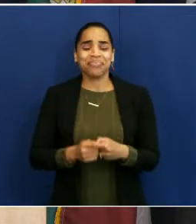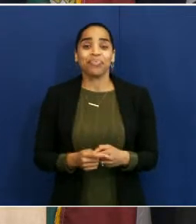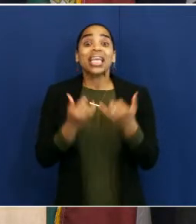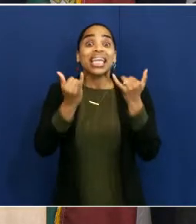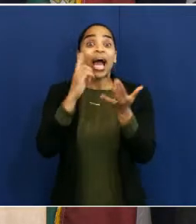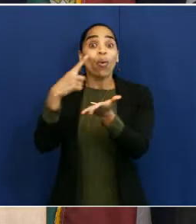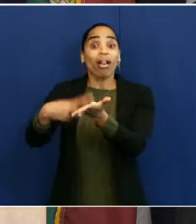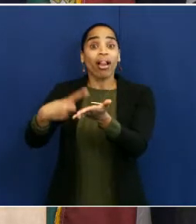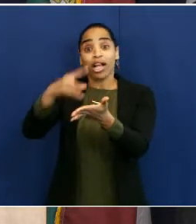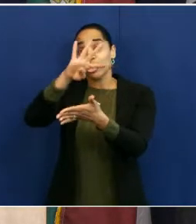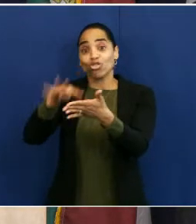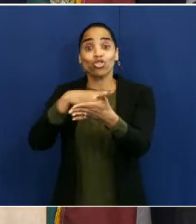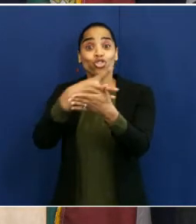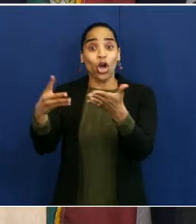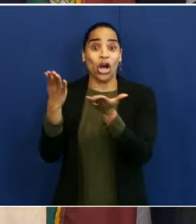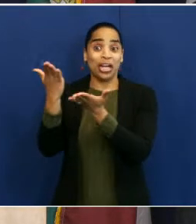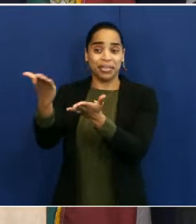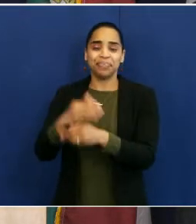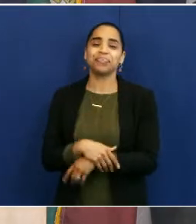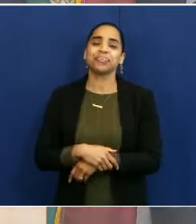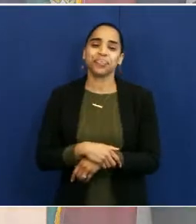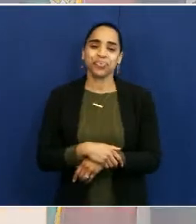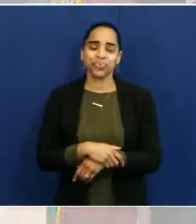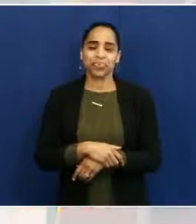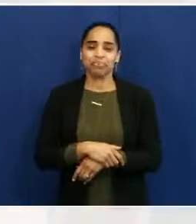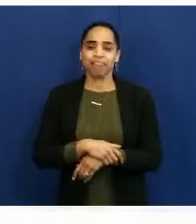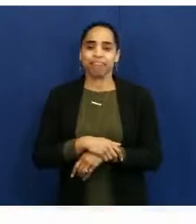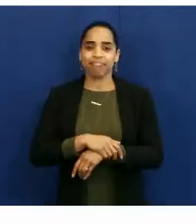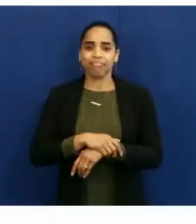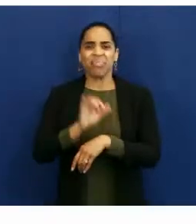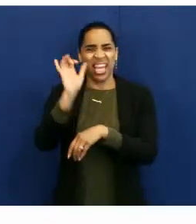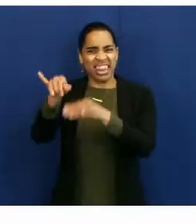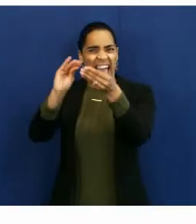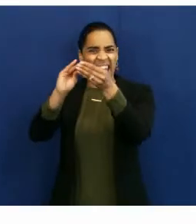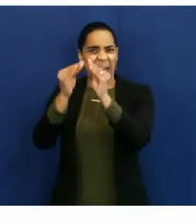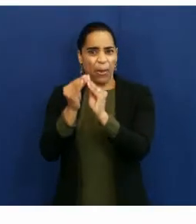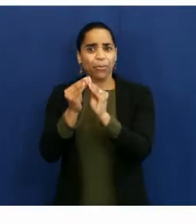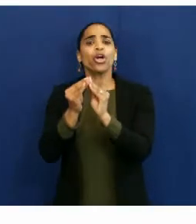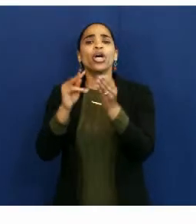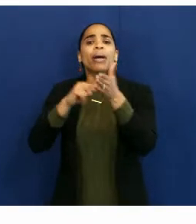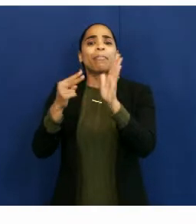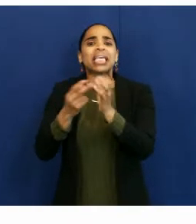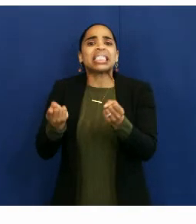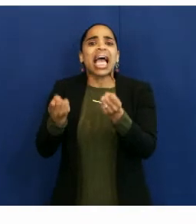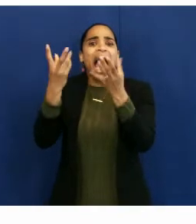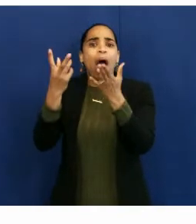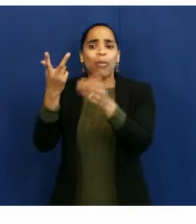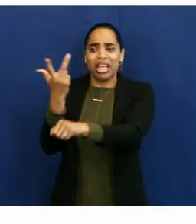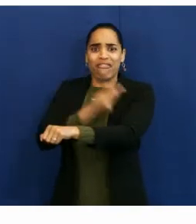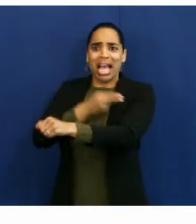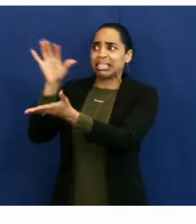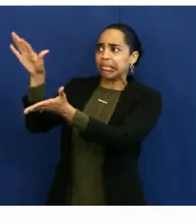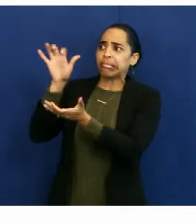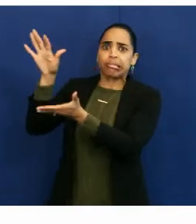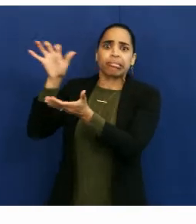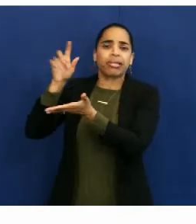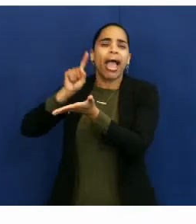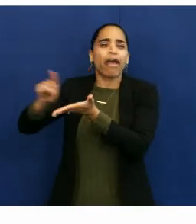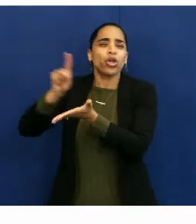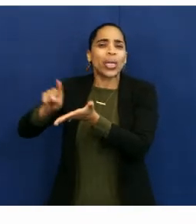charts here. This is the one I was alluding to. This is the number of COVID-19 vaccines shipped per week to San Diego County